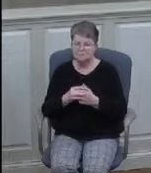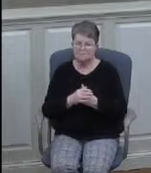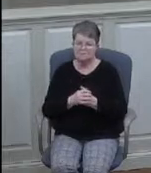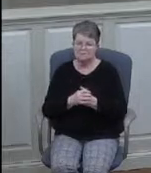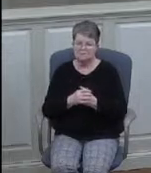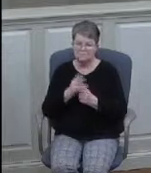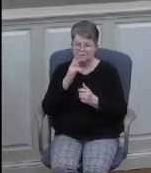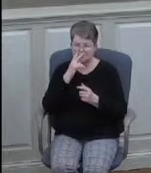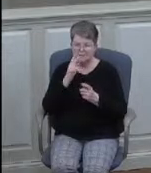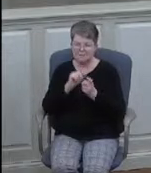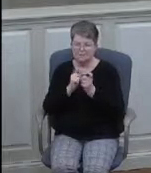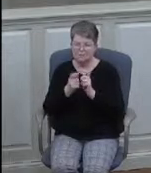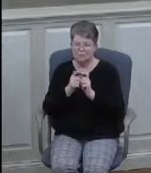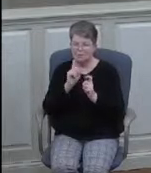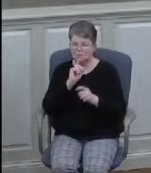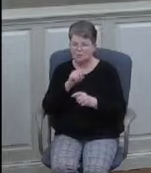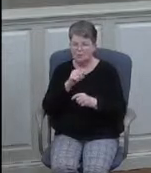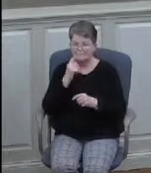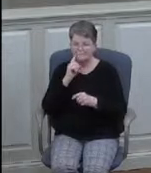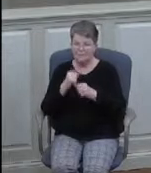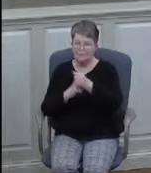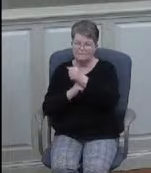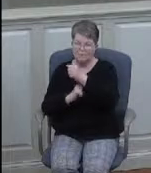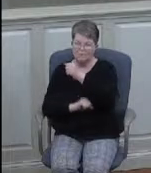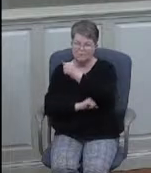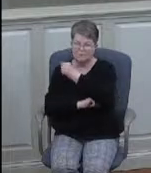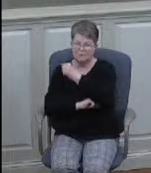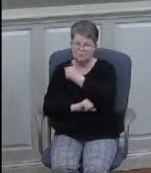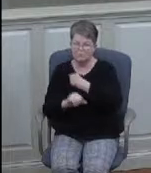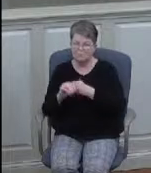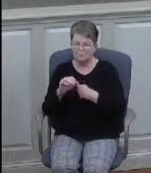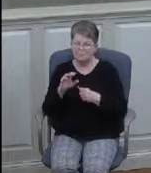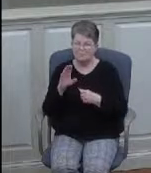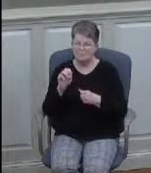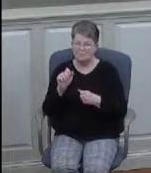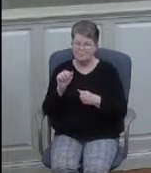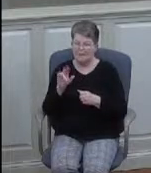We'll see a change order in the next few weeks for foundation bearing soil amendments.